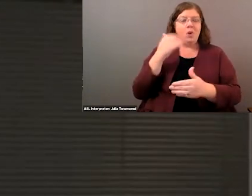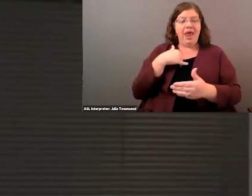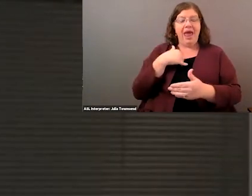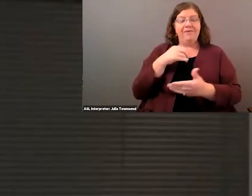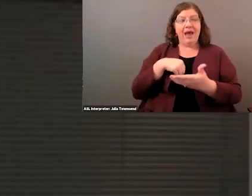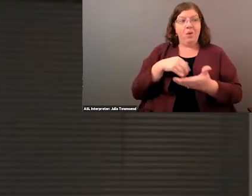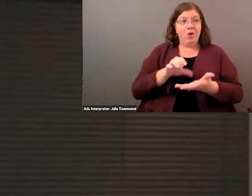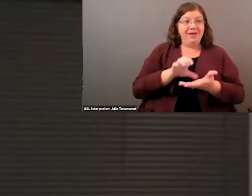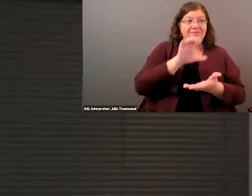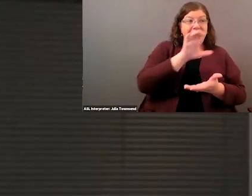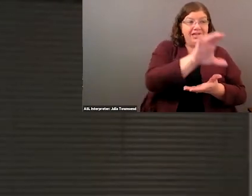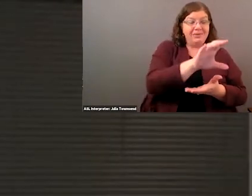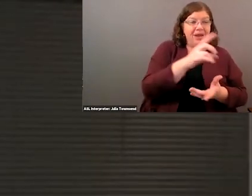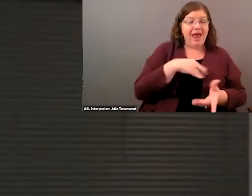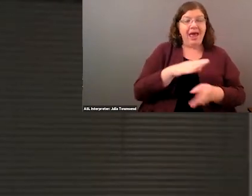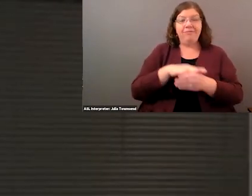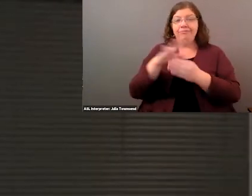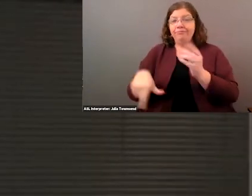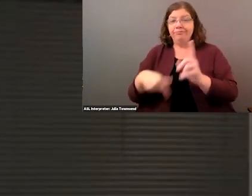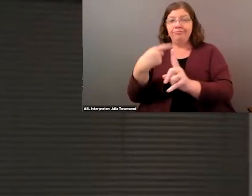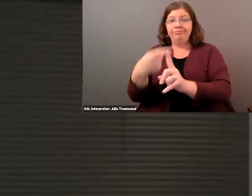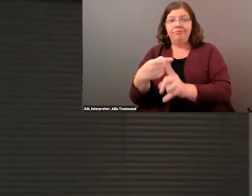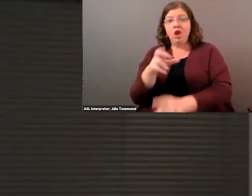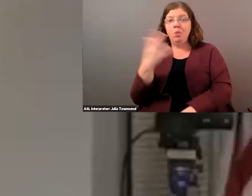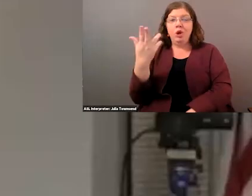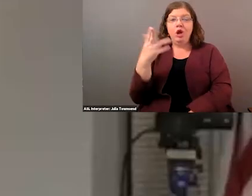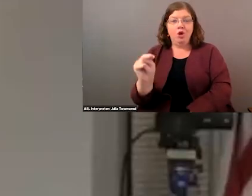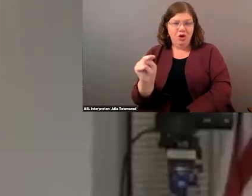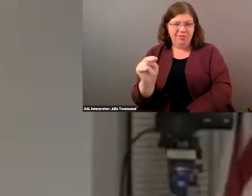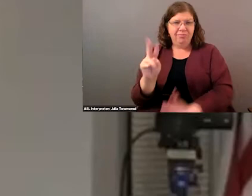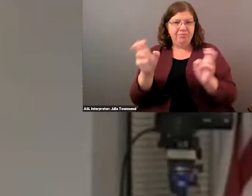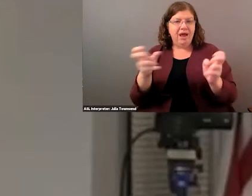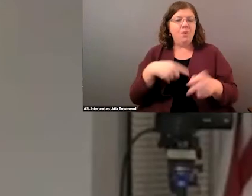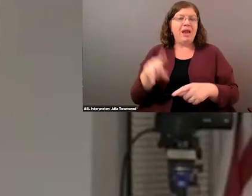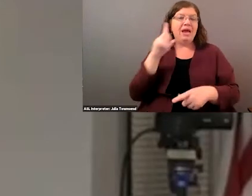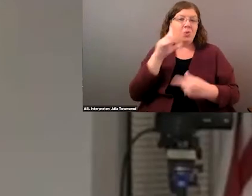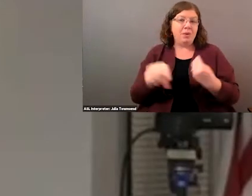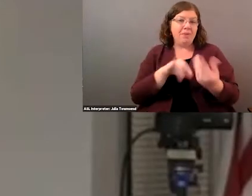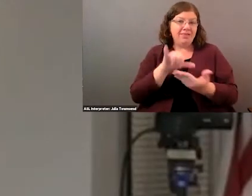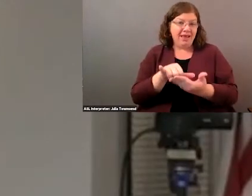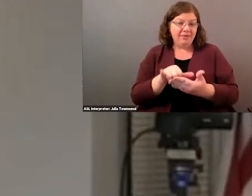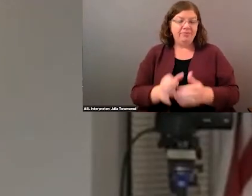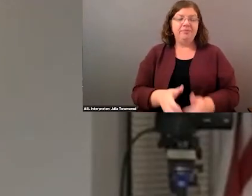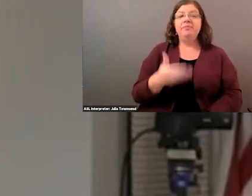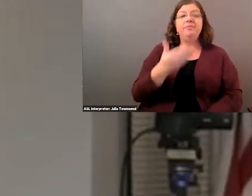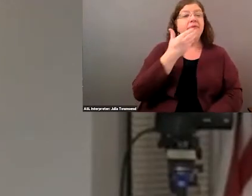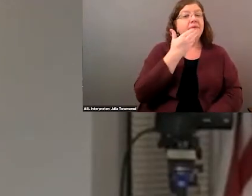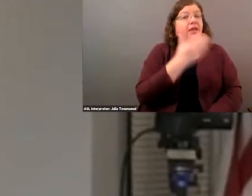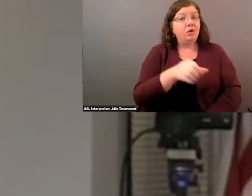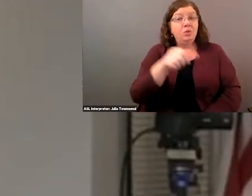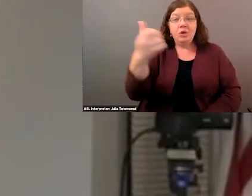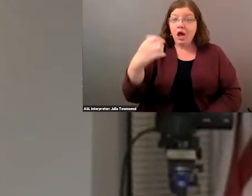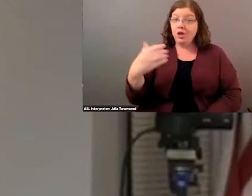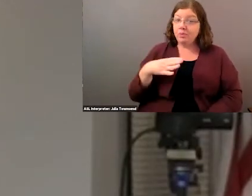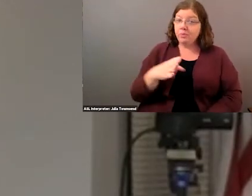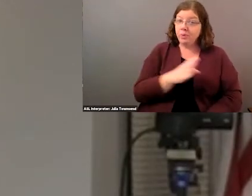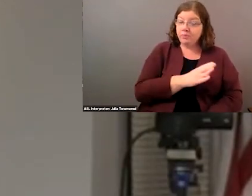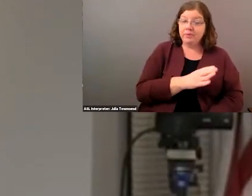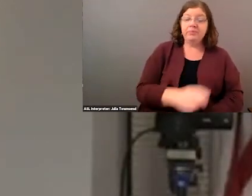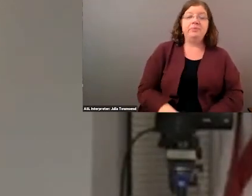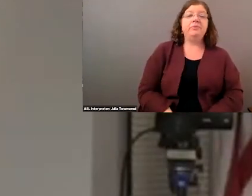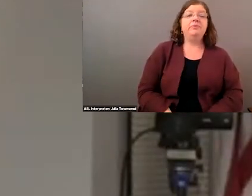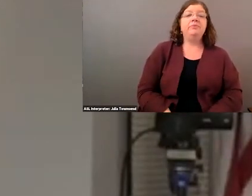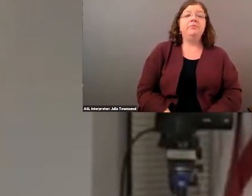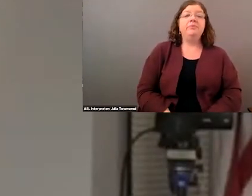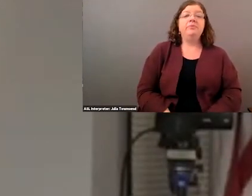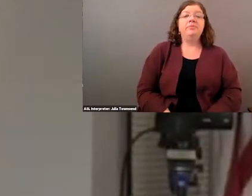Thank you. Other board members, please, Ms. Sims-Moulton. Yes, thank you. Thank you, Dr. Maldonado, and so far, Dr. Becchio. I know